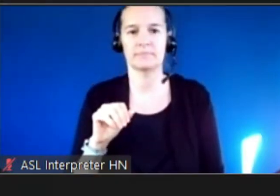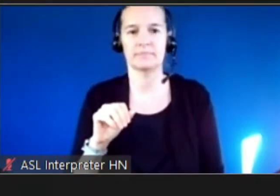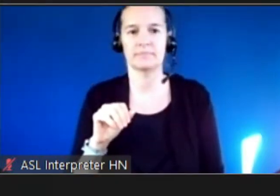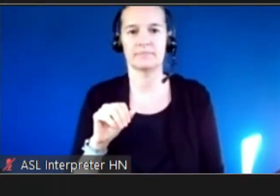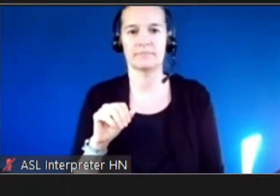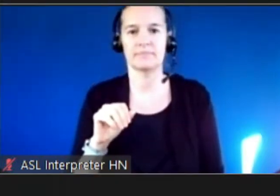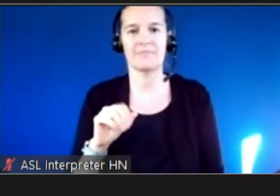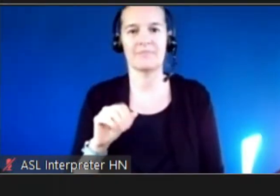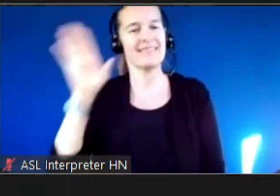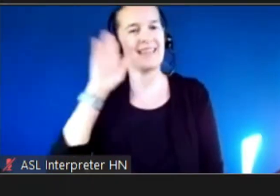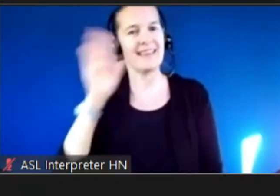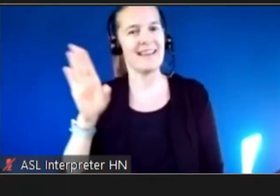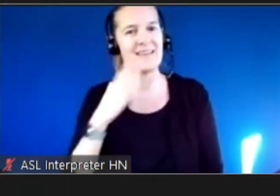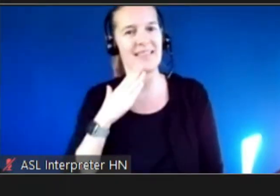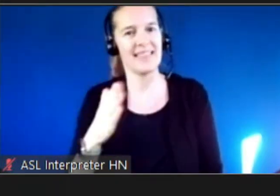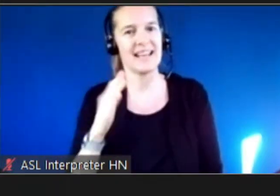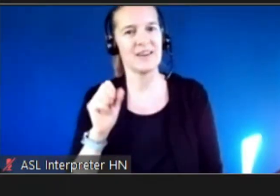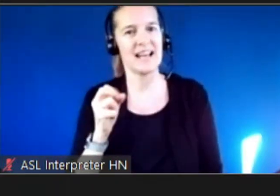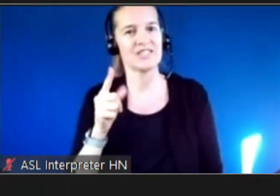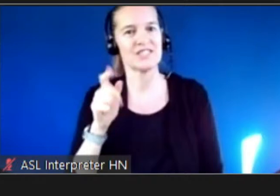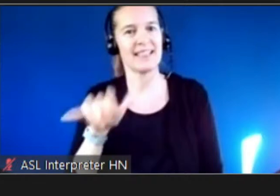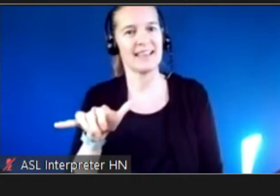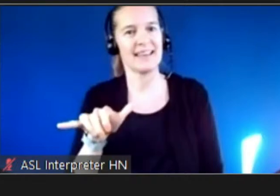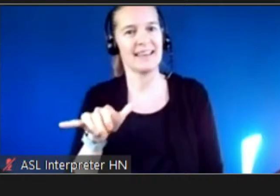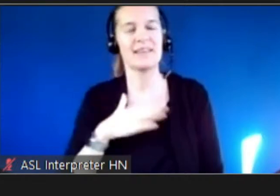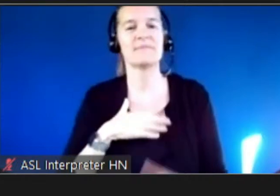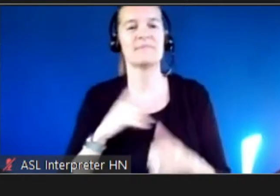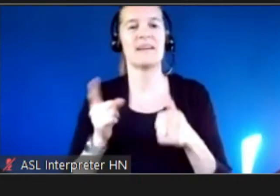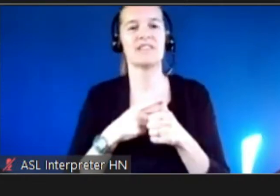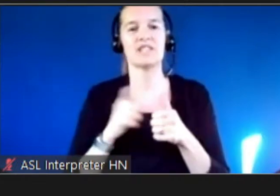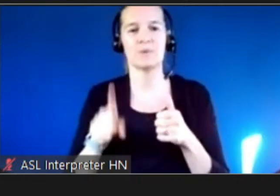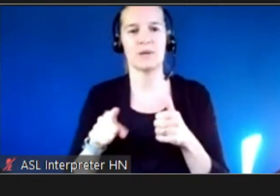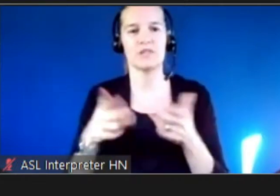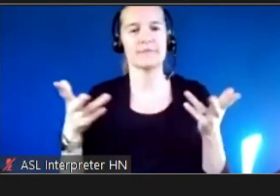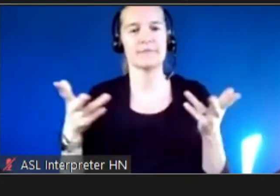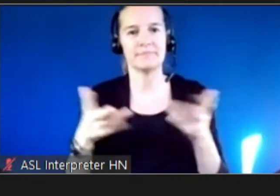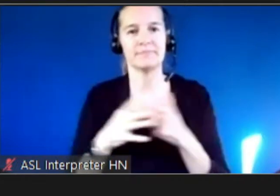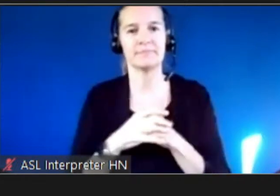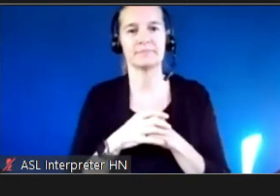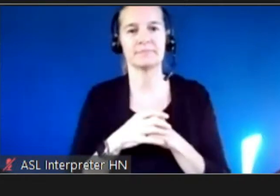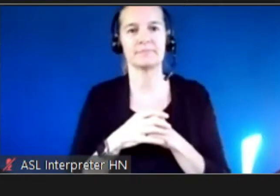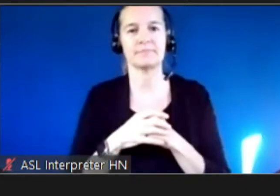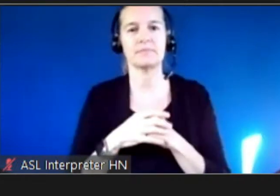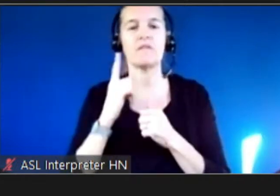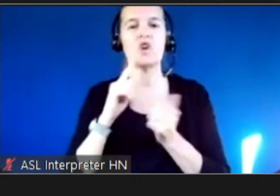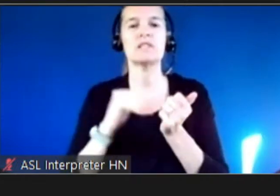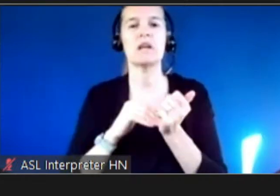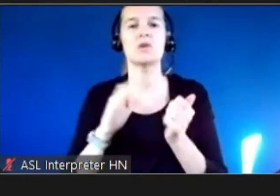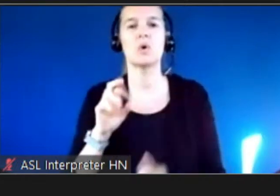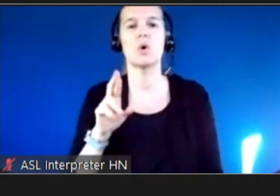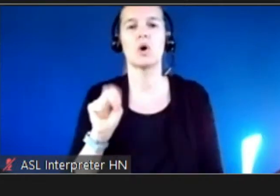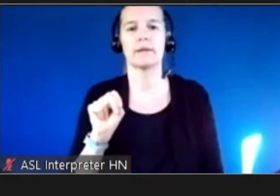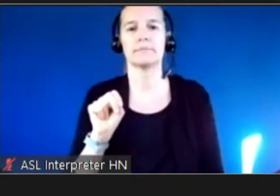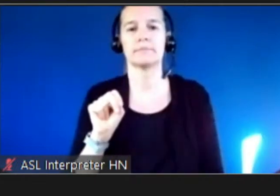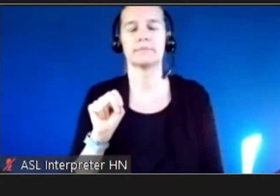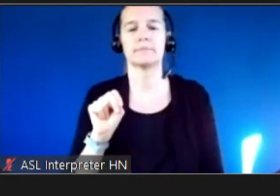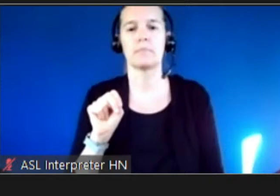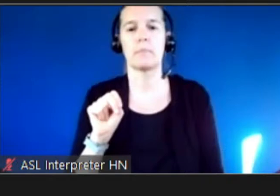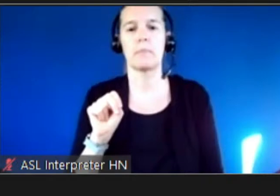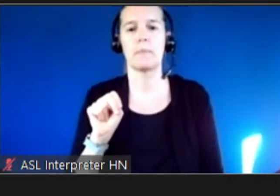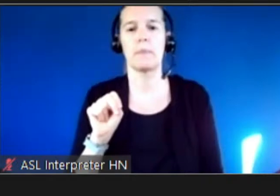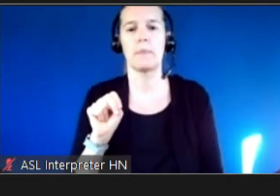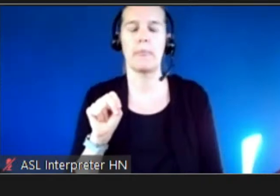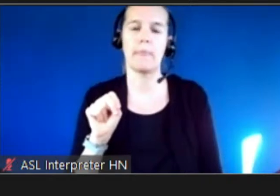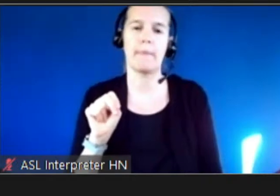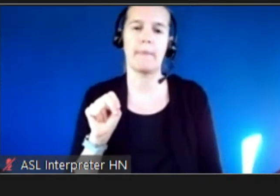Hi, thank you, Ashley. My first question is, Dr. Coren, why do you think the